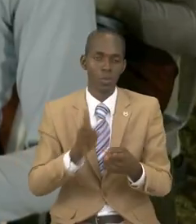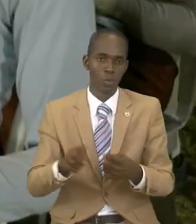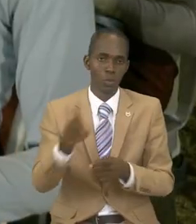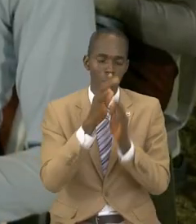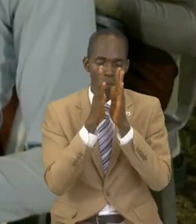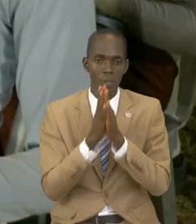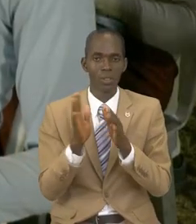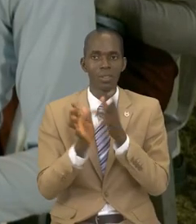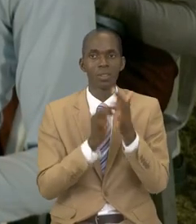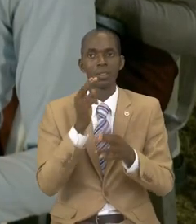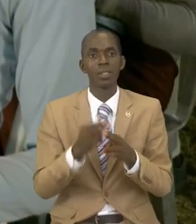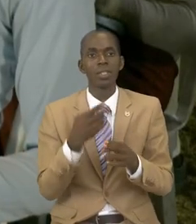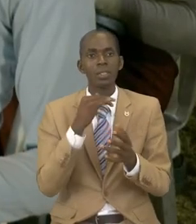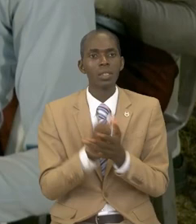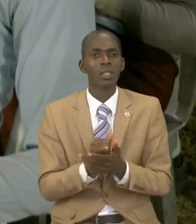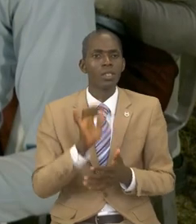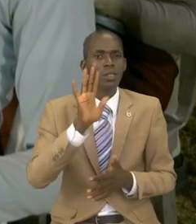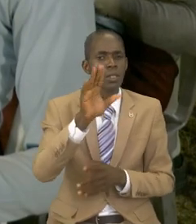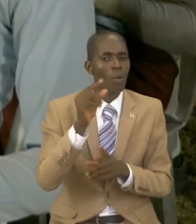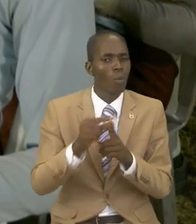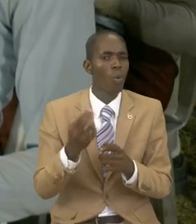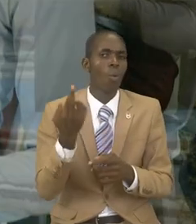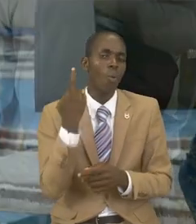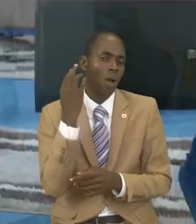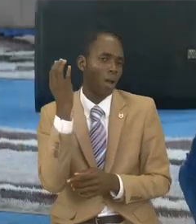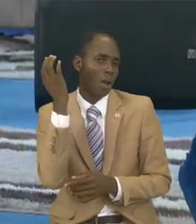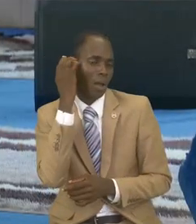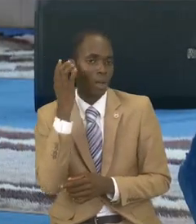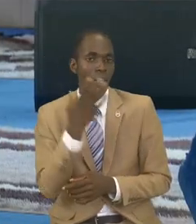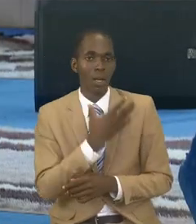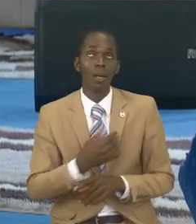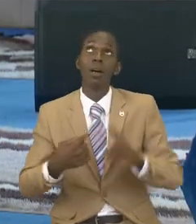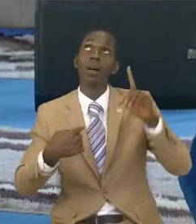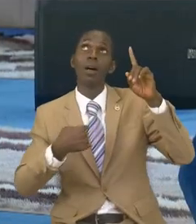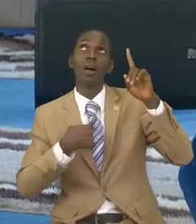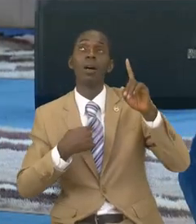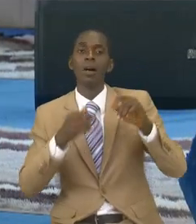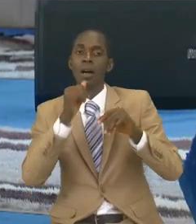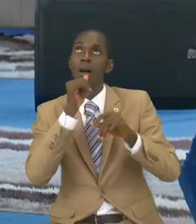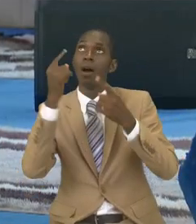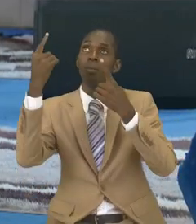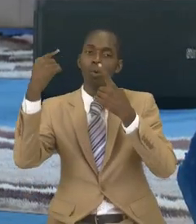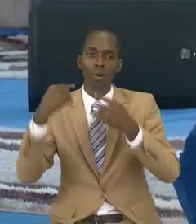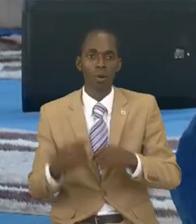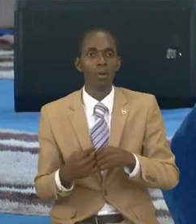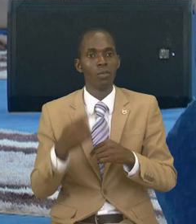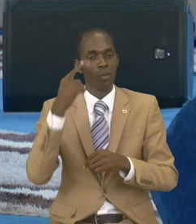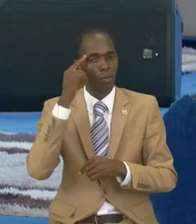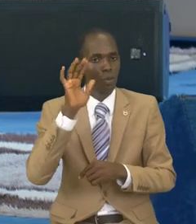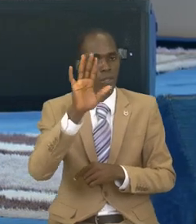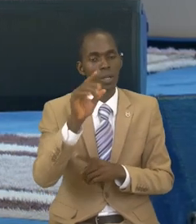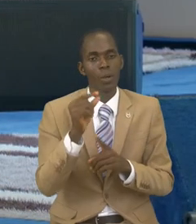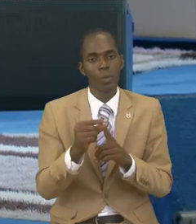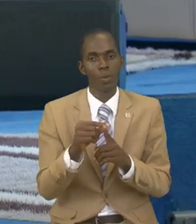it said, thy words were heard, and I am come for thy words. Look at verse 18